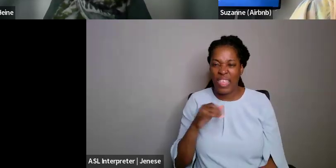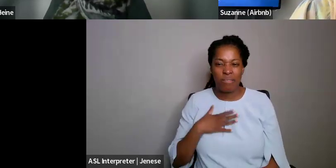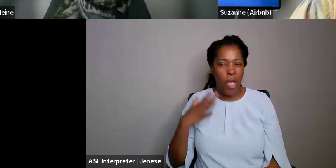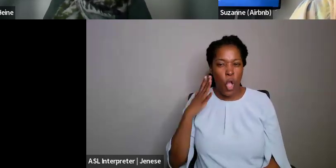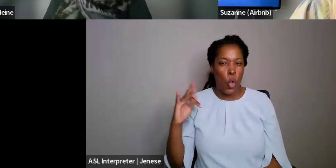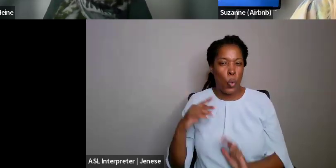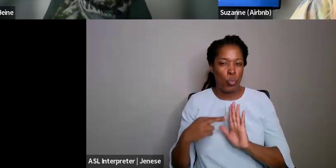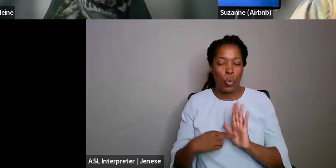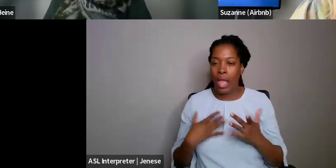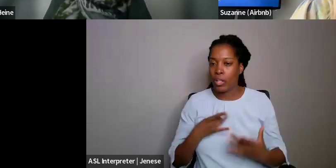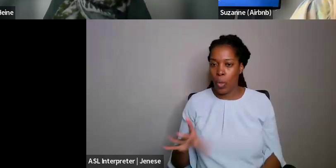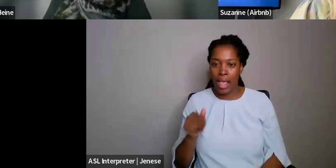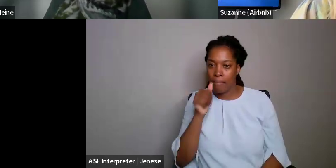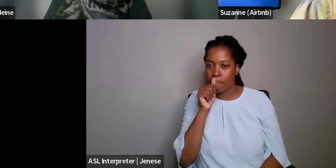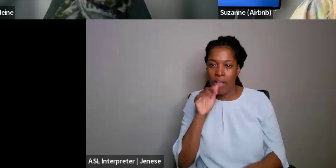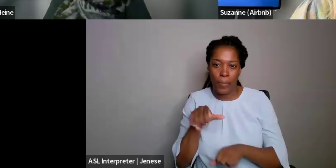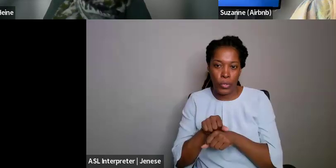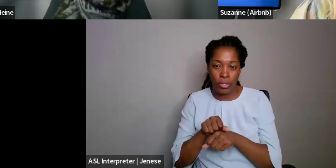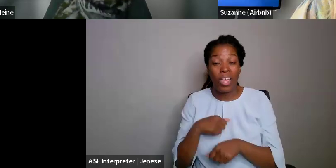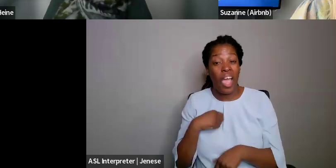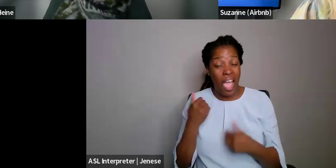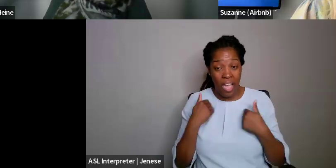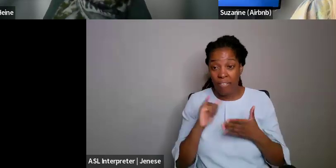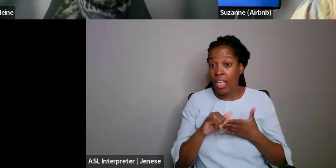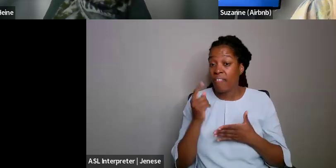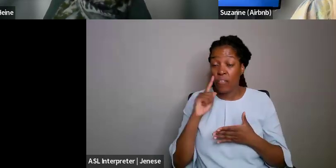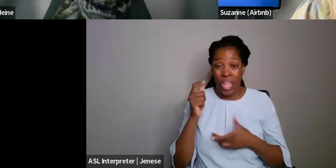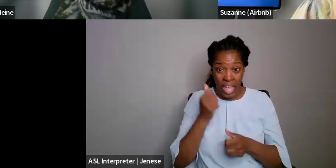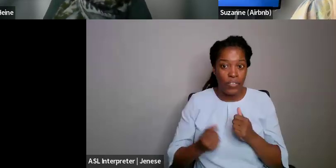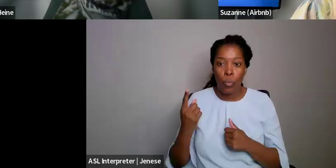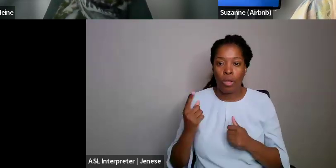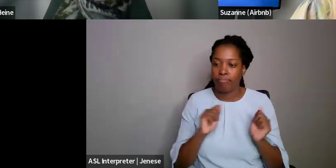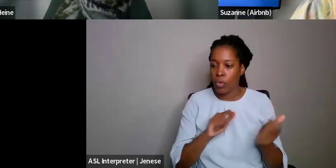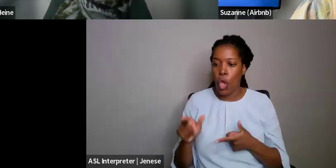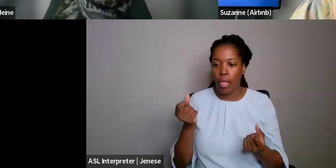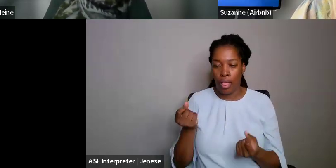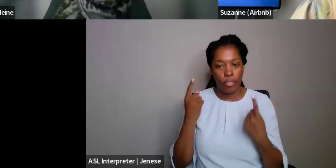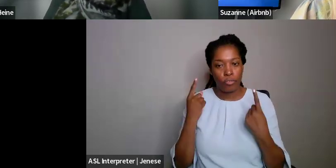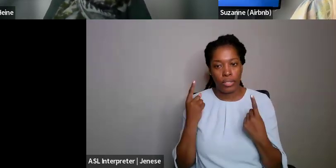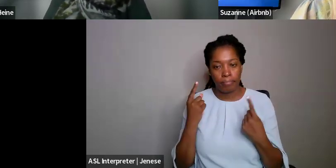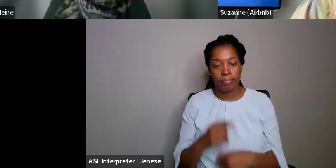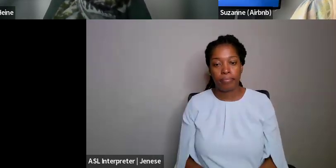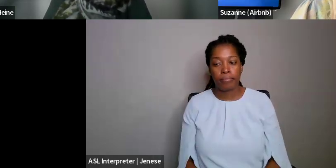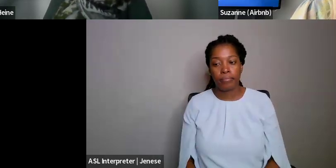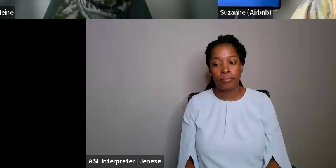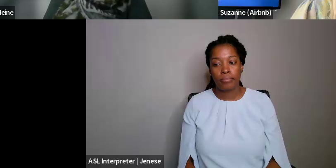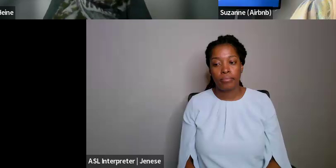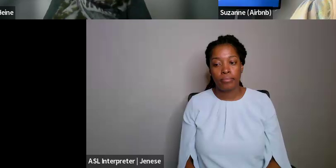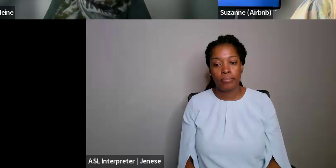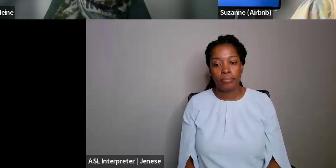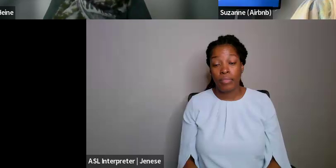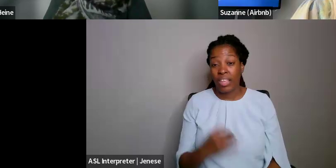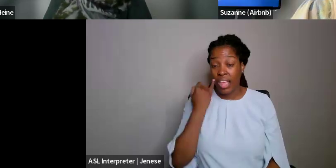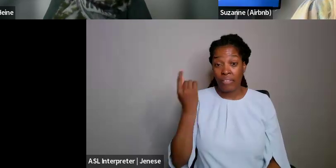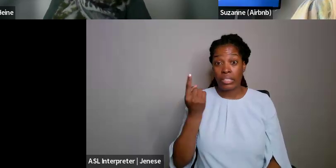taking private bookings. So I have that one rule for everybody, and then everybody understands. Because otherwise, if something goes wrong, I'm